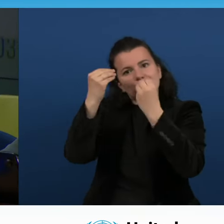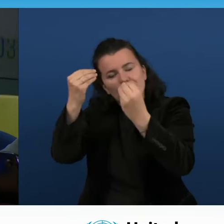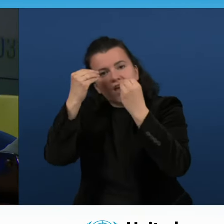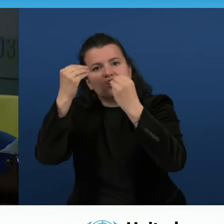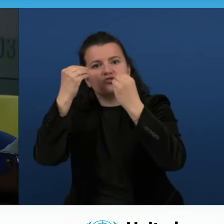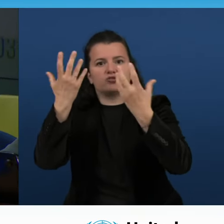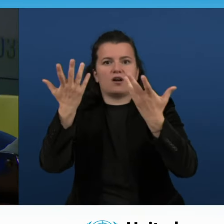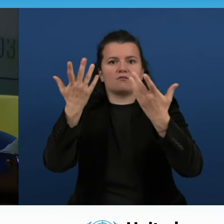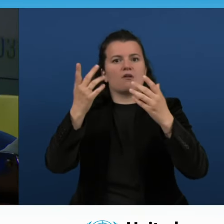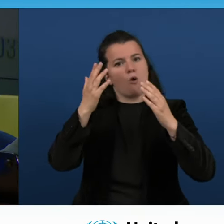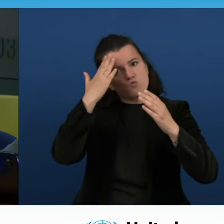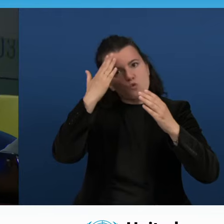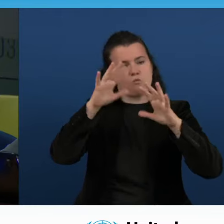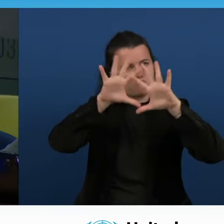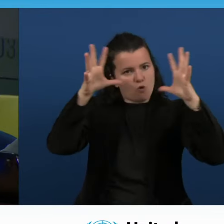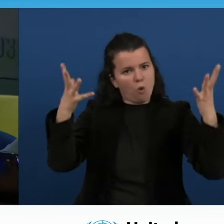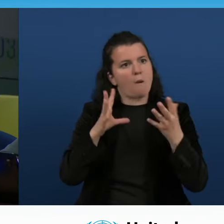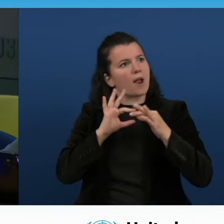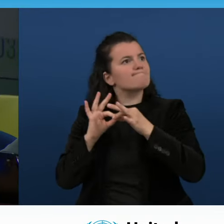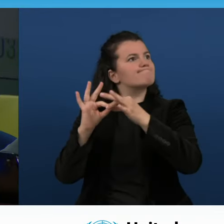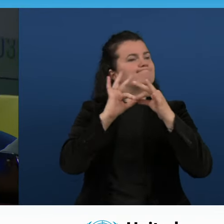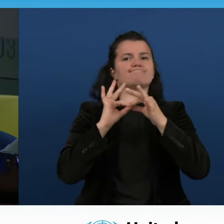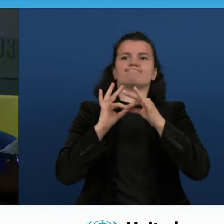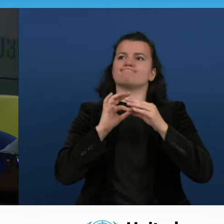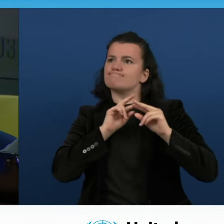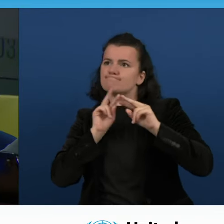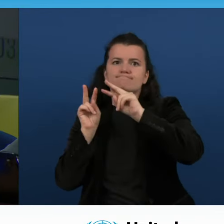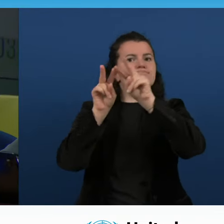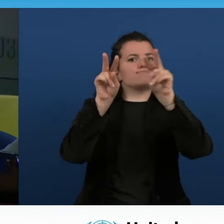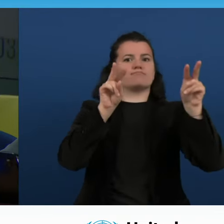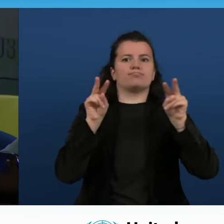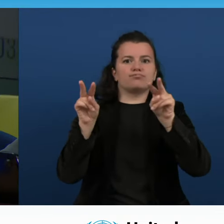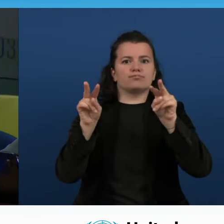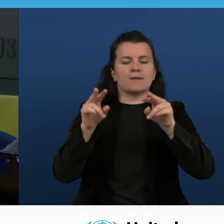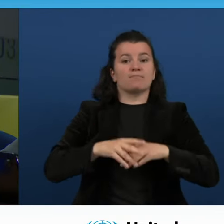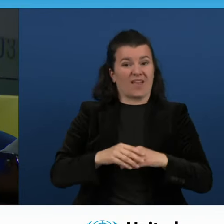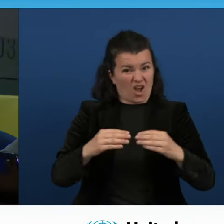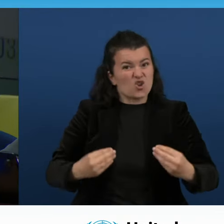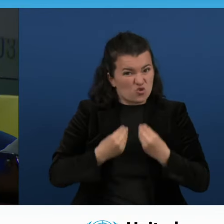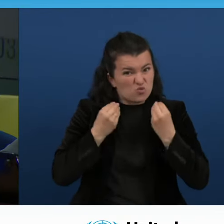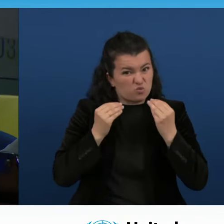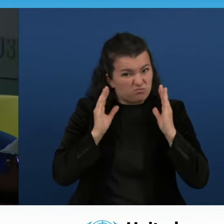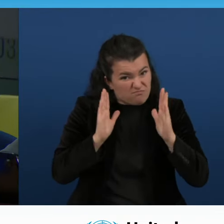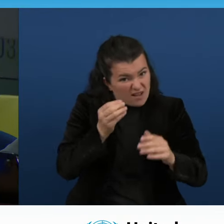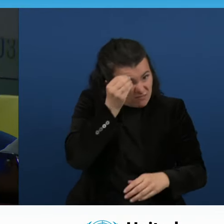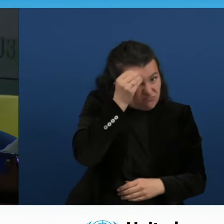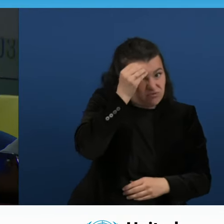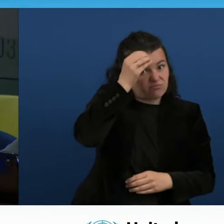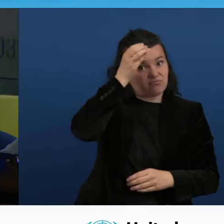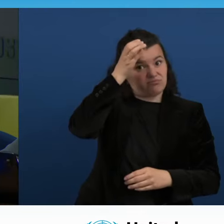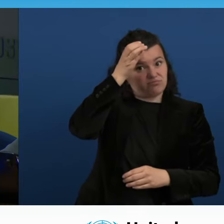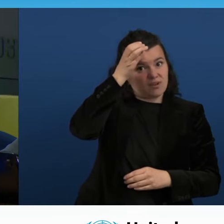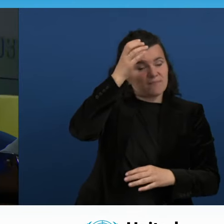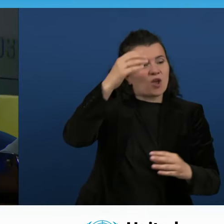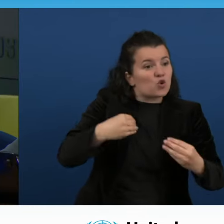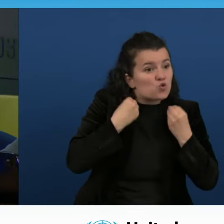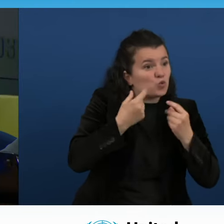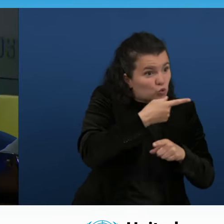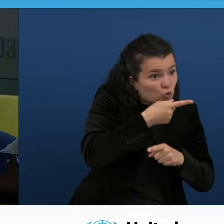sense that your experience, young people of the world, is essential, because you're the ones who best understand the